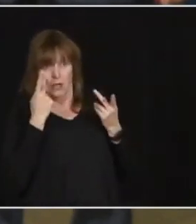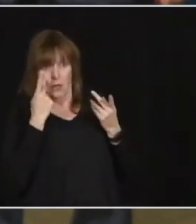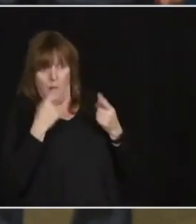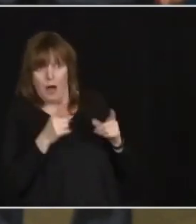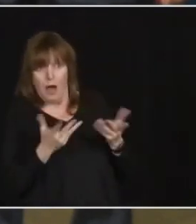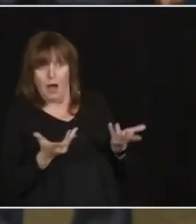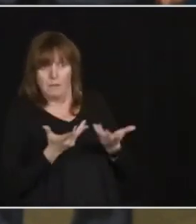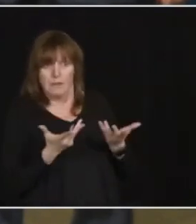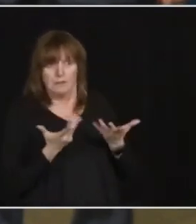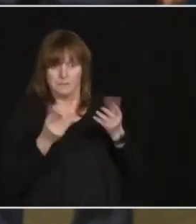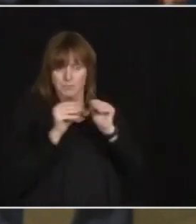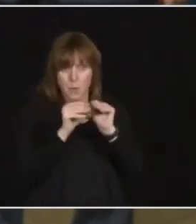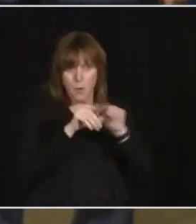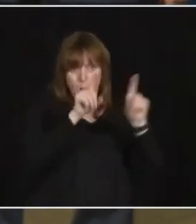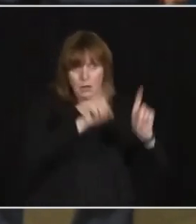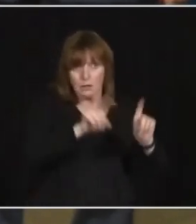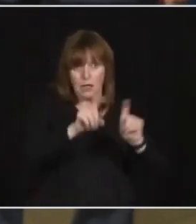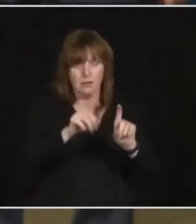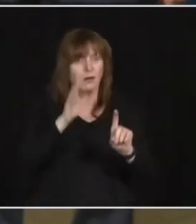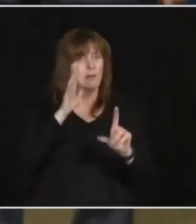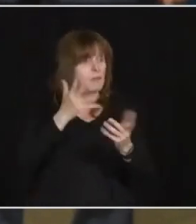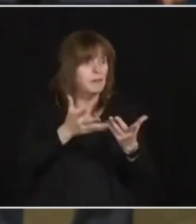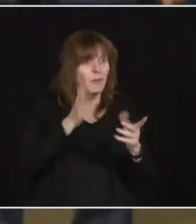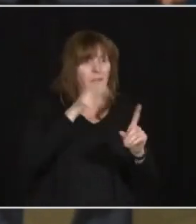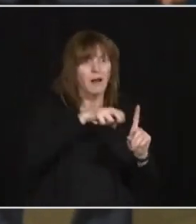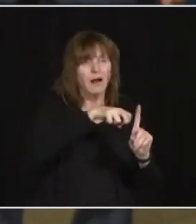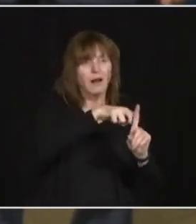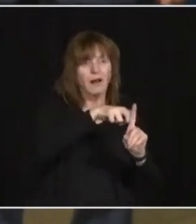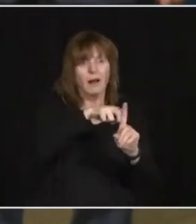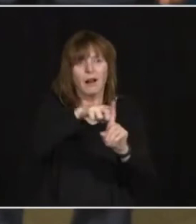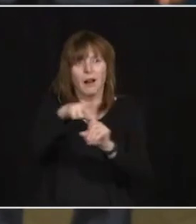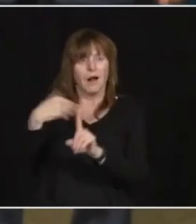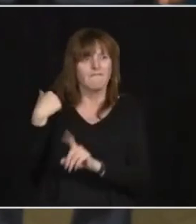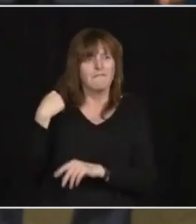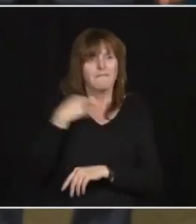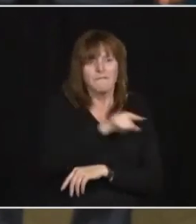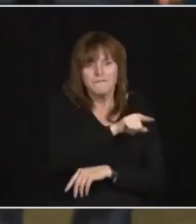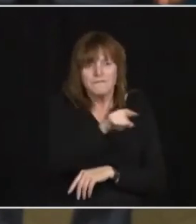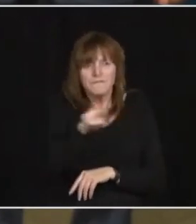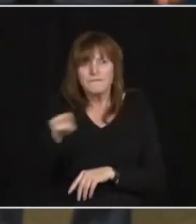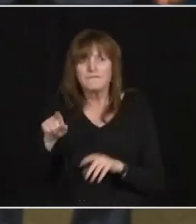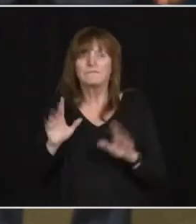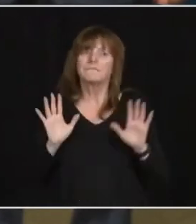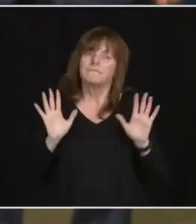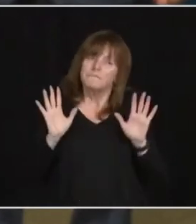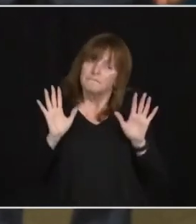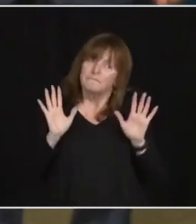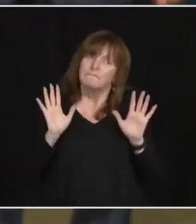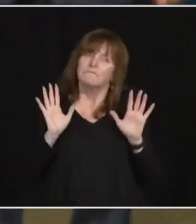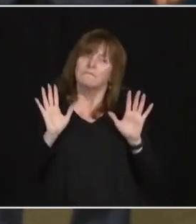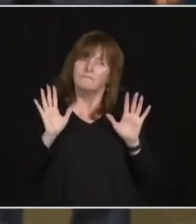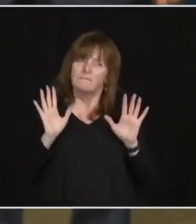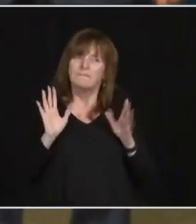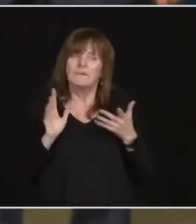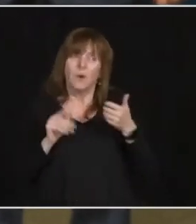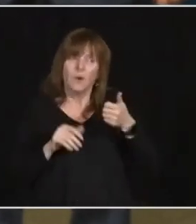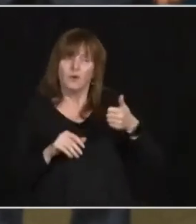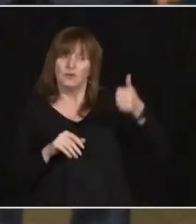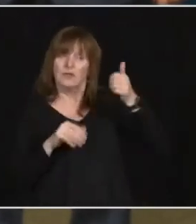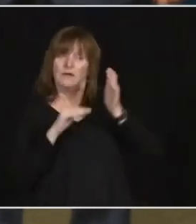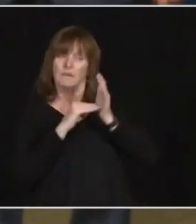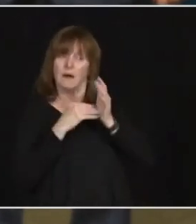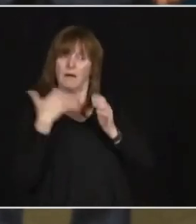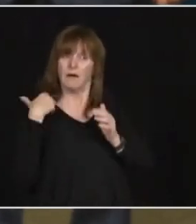more people being diagnosed with COVID-19. So I think the Chief Medical Officer of Health, as well as the people who